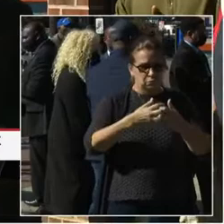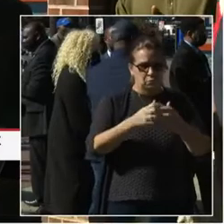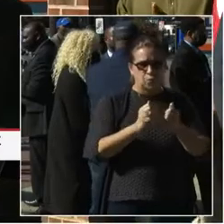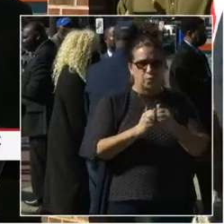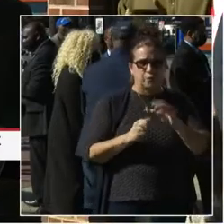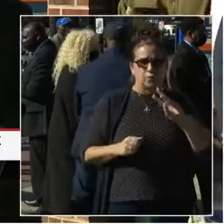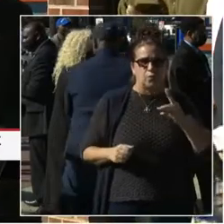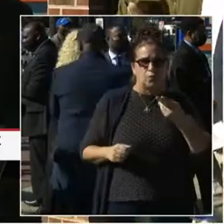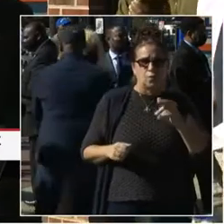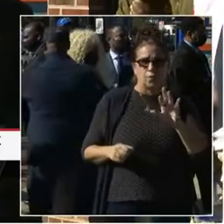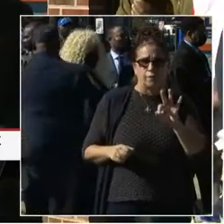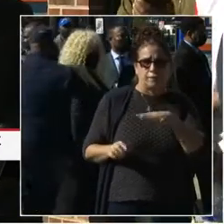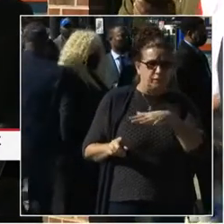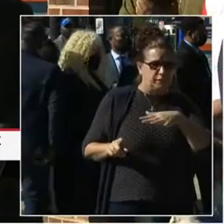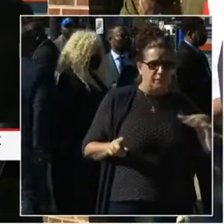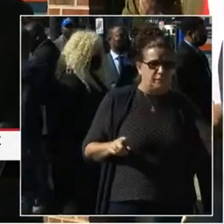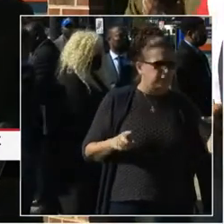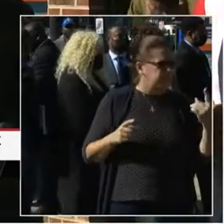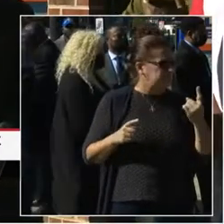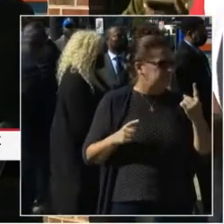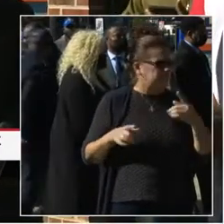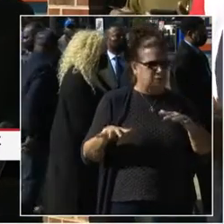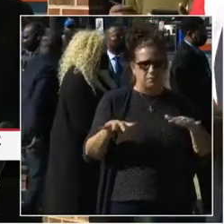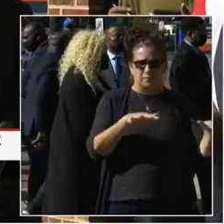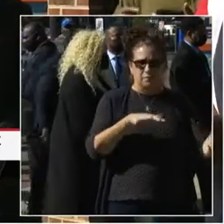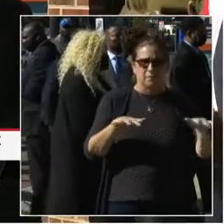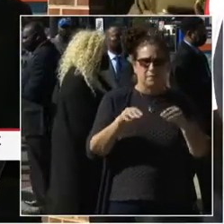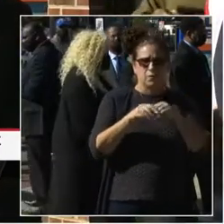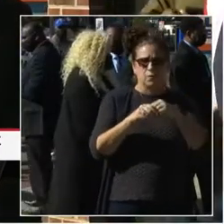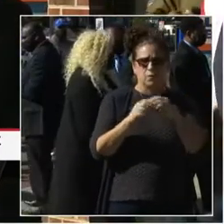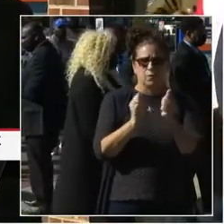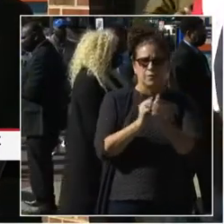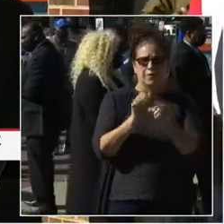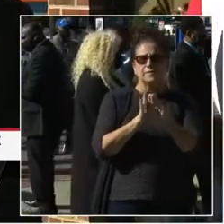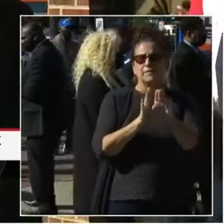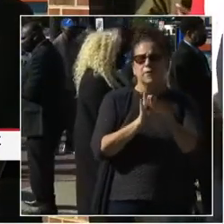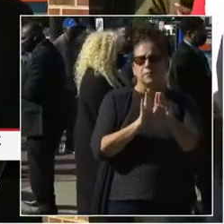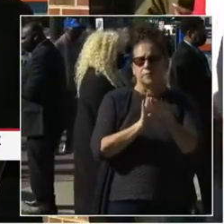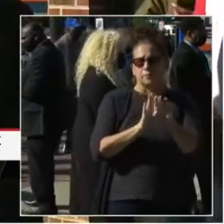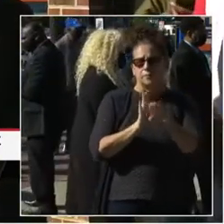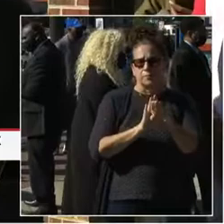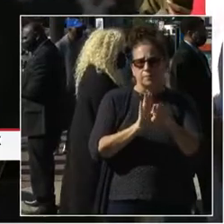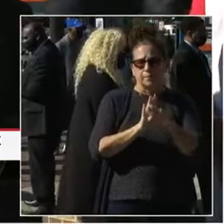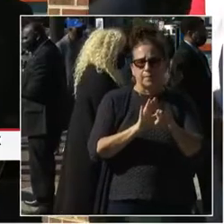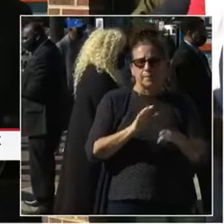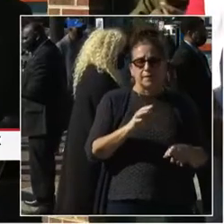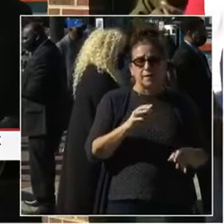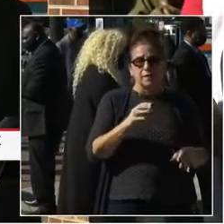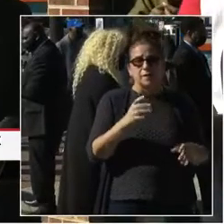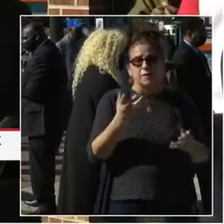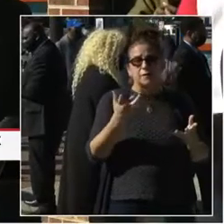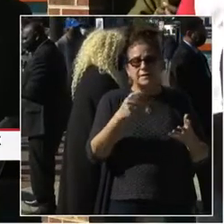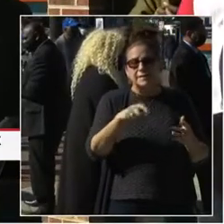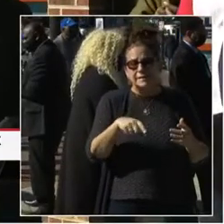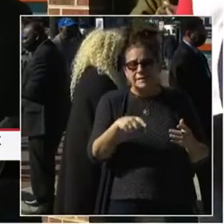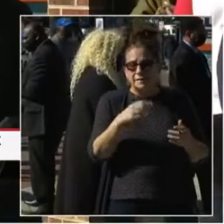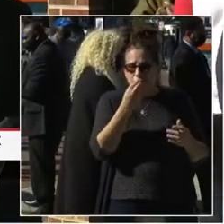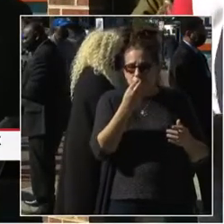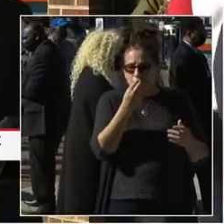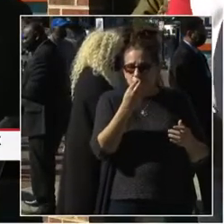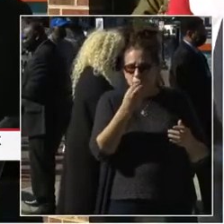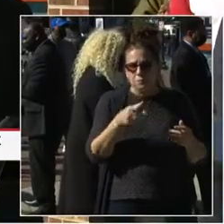it should be about crabs and fish and seafood, which is what it's always been during my whole